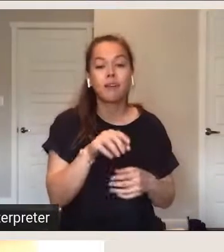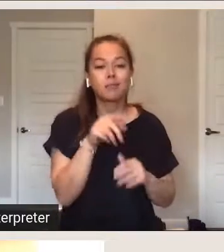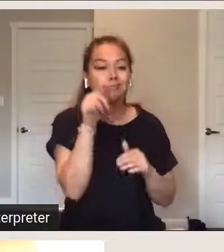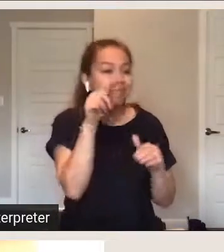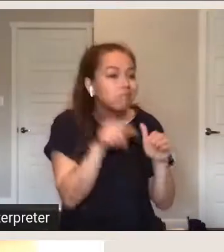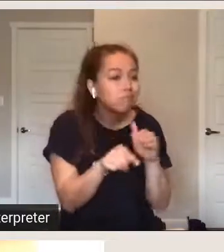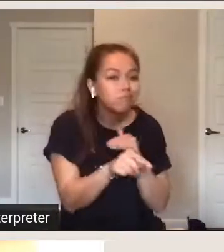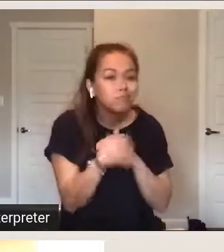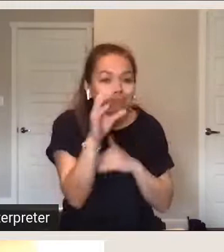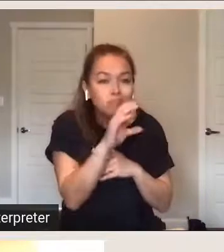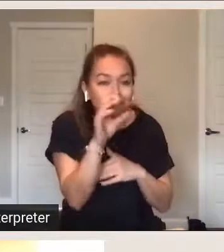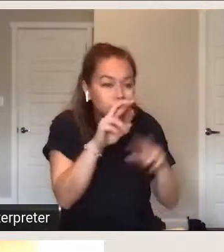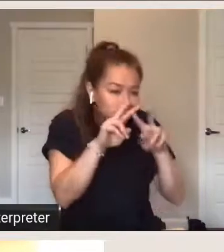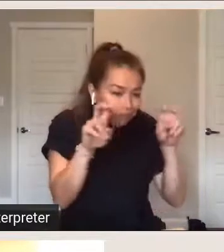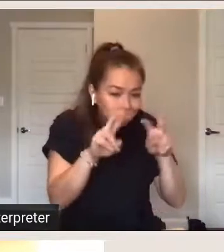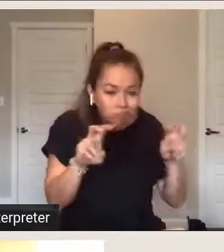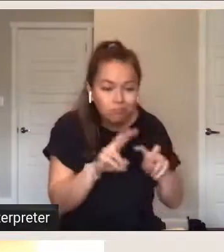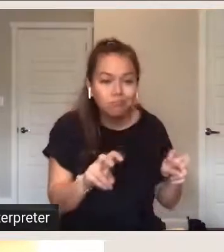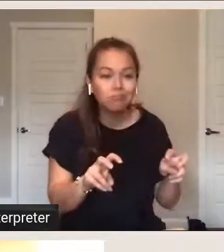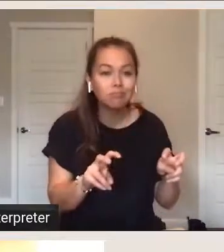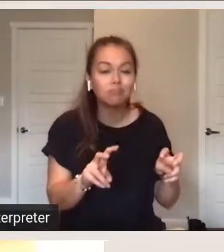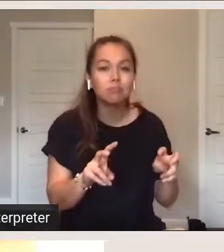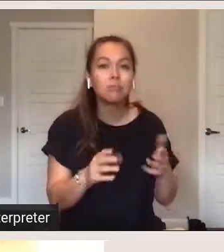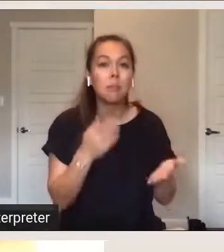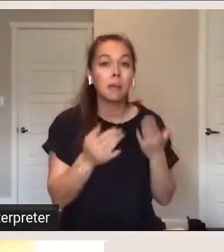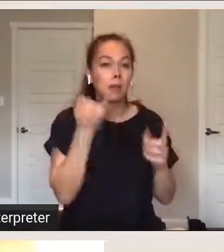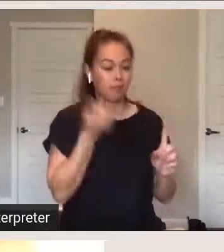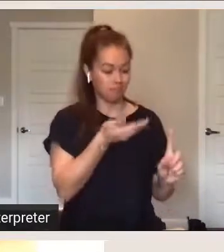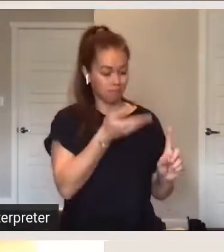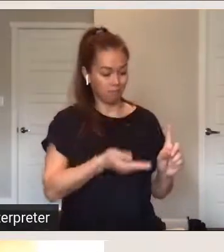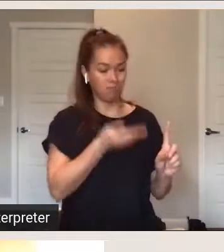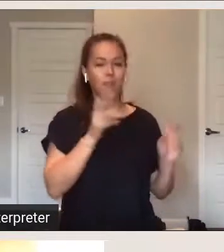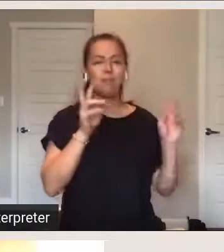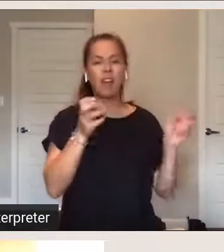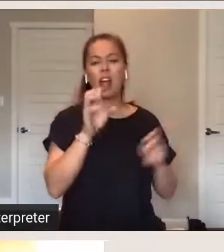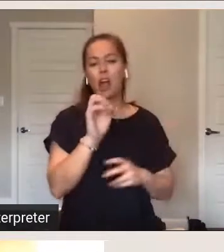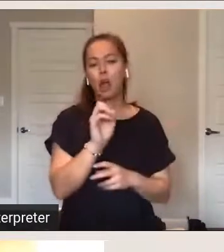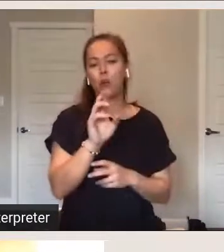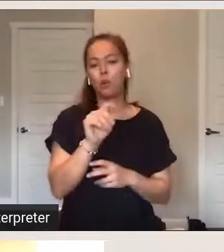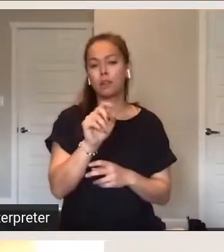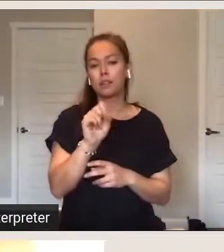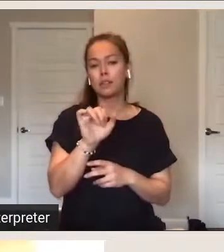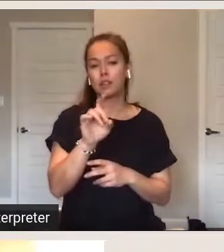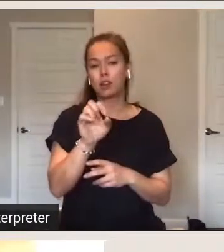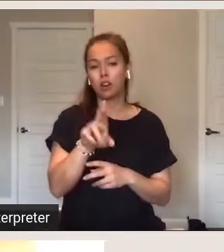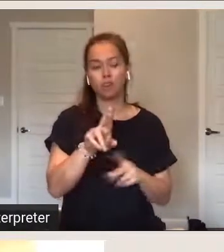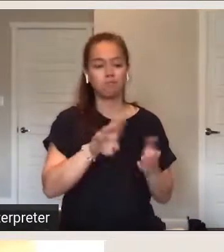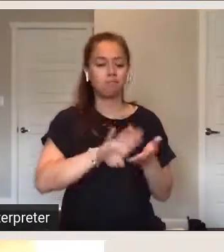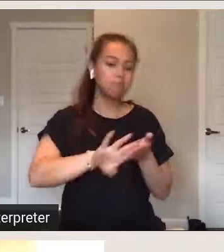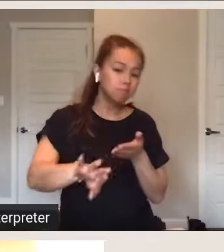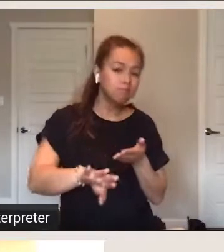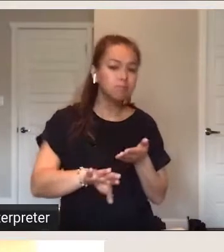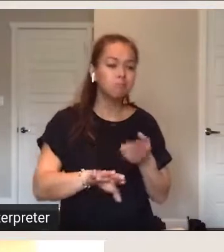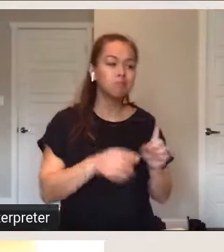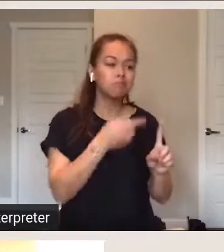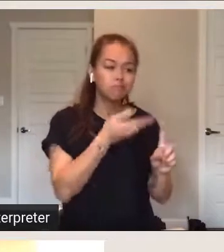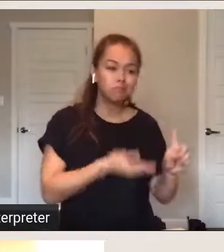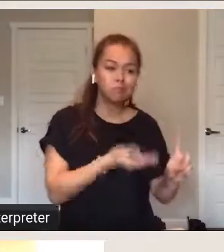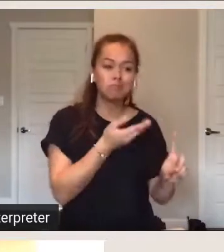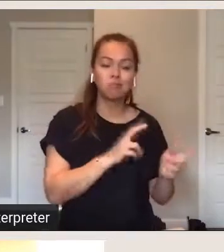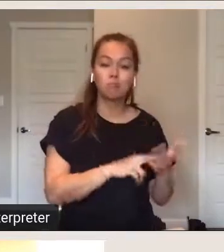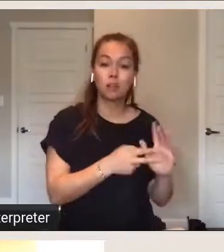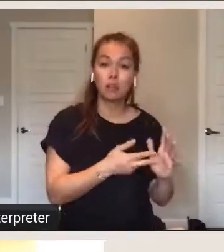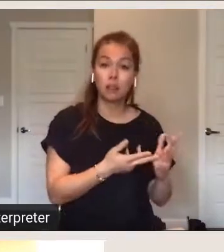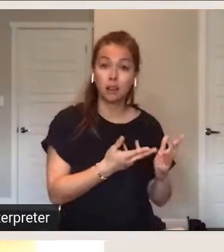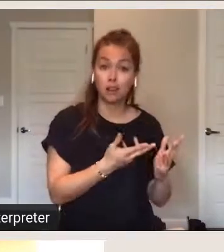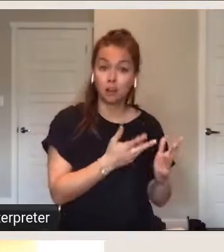outsider and might have an experience to, especially a tradition like camping, which is, you